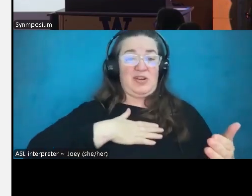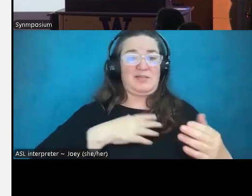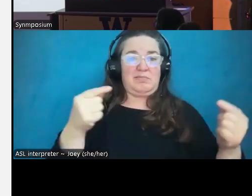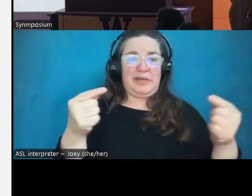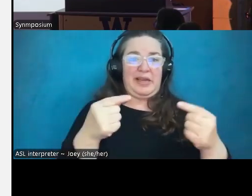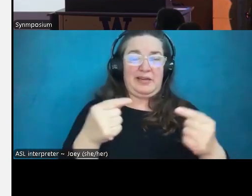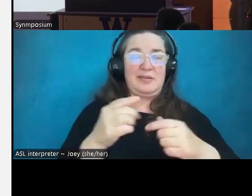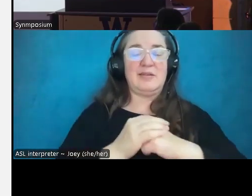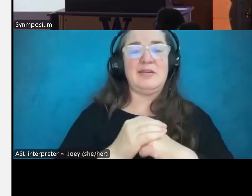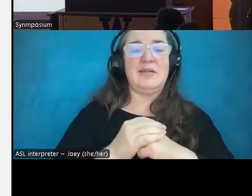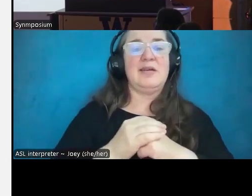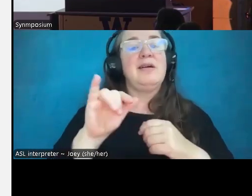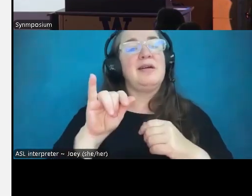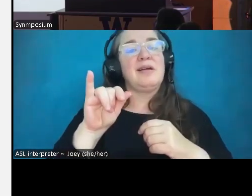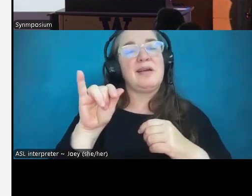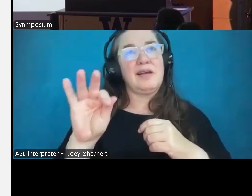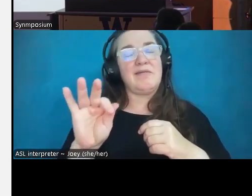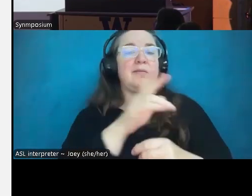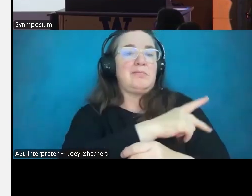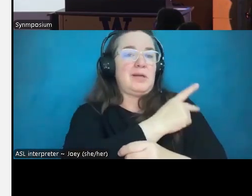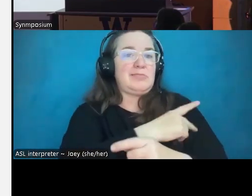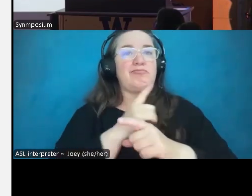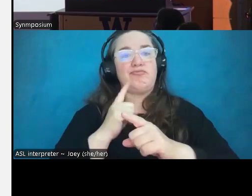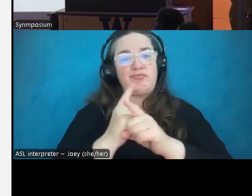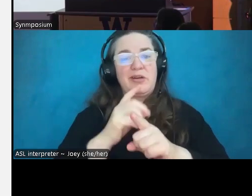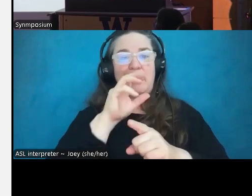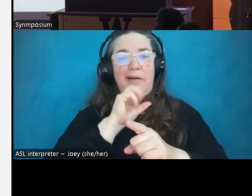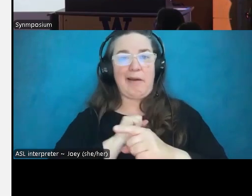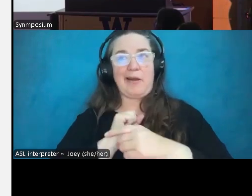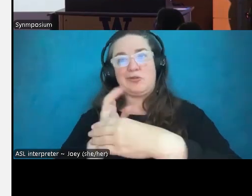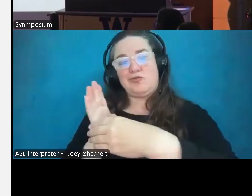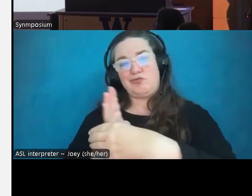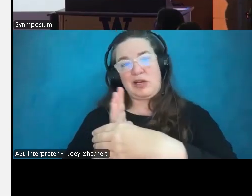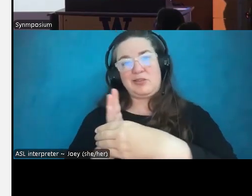If the patient is in the right age range and has the right risk factors, maybe you do want to